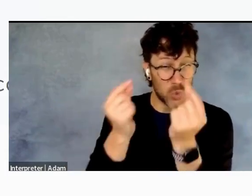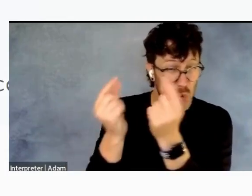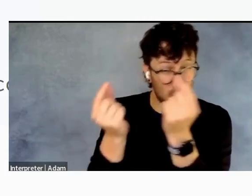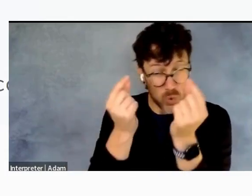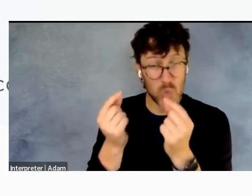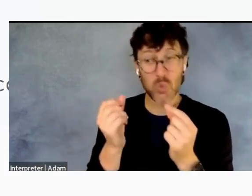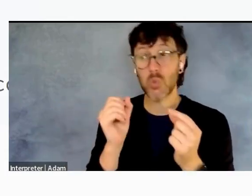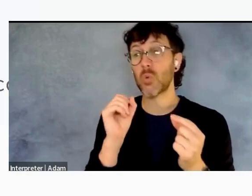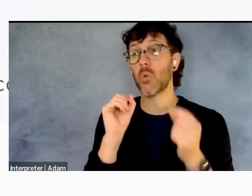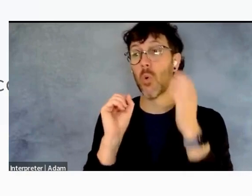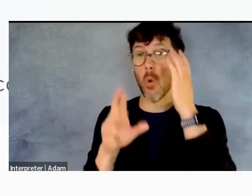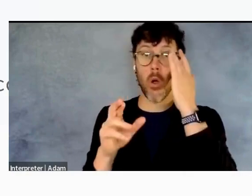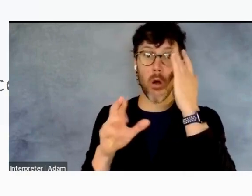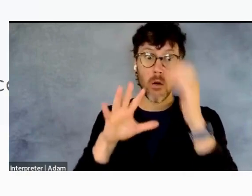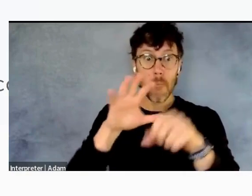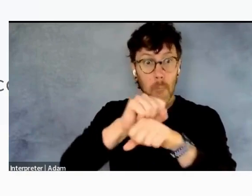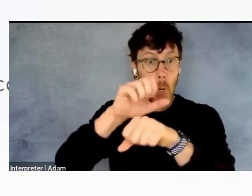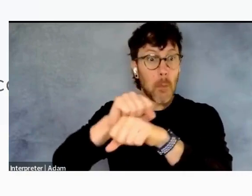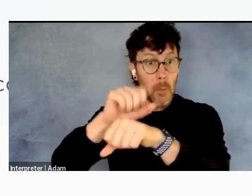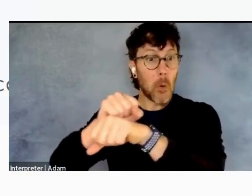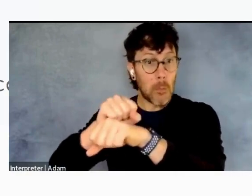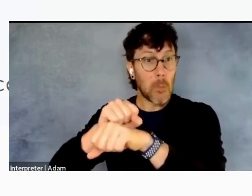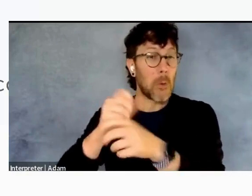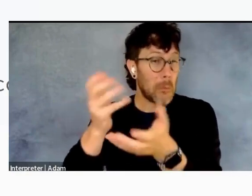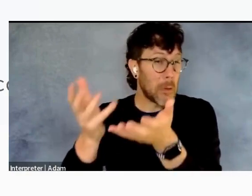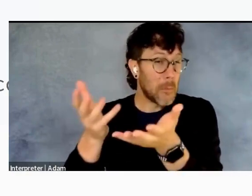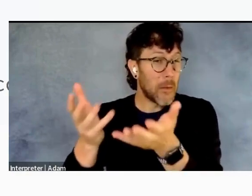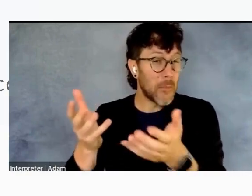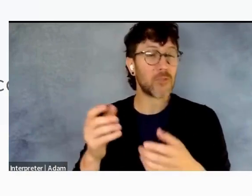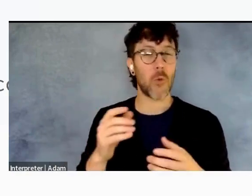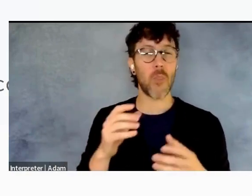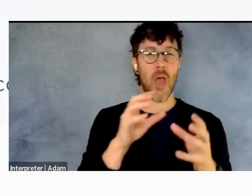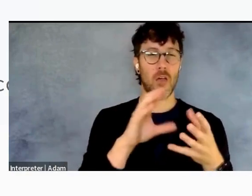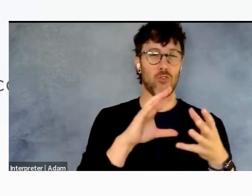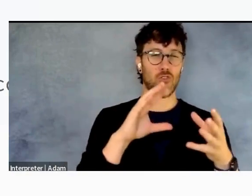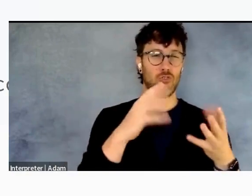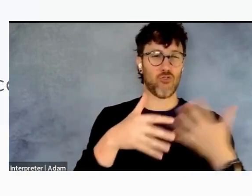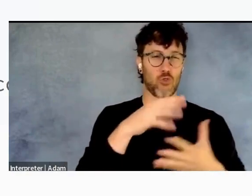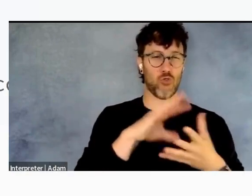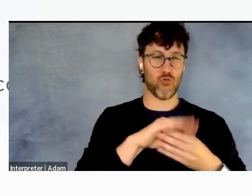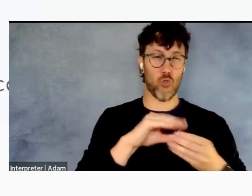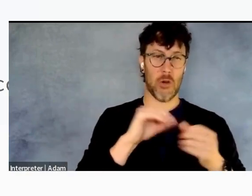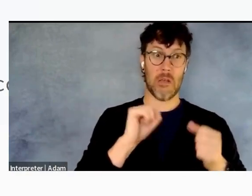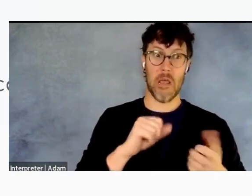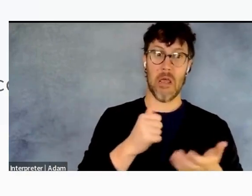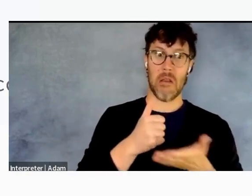do during vacation. And so having those social stories can be really helpful.